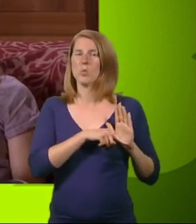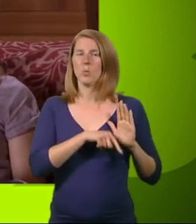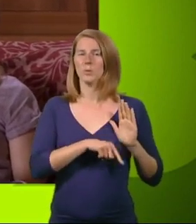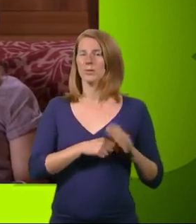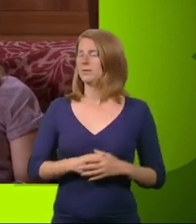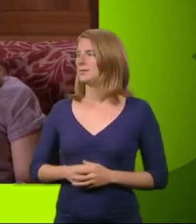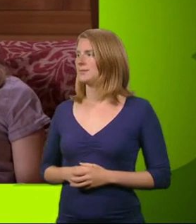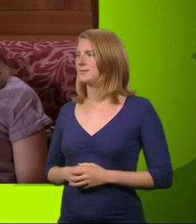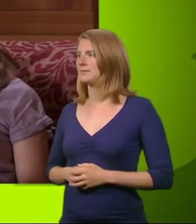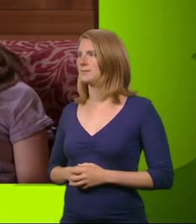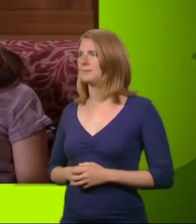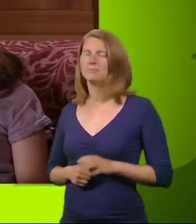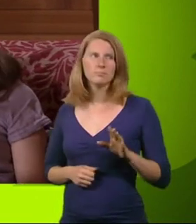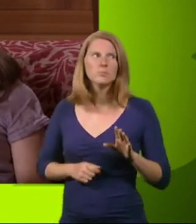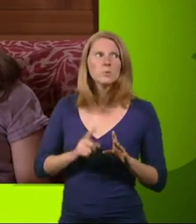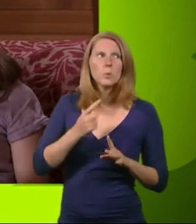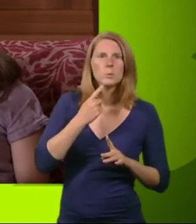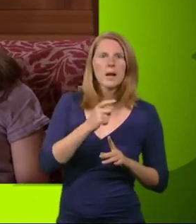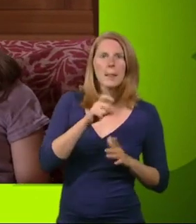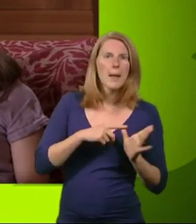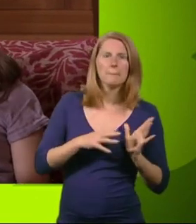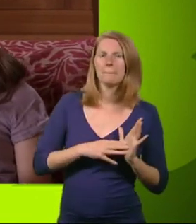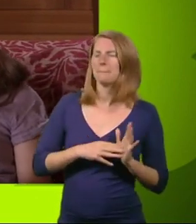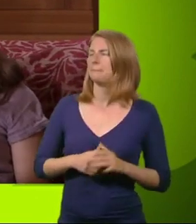broken. Don't tell Cam.